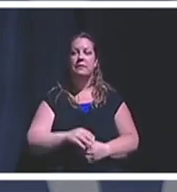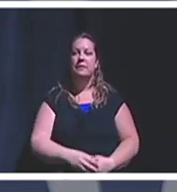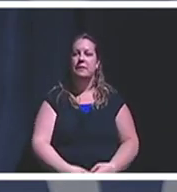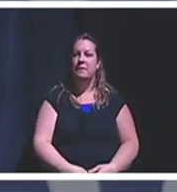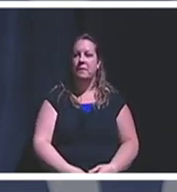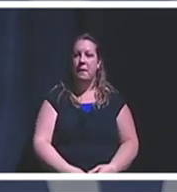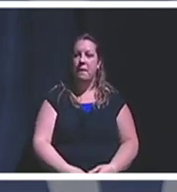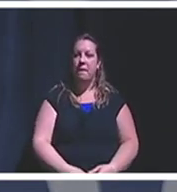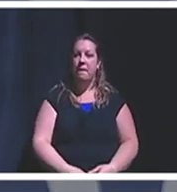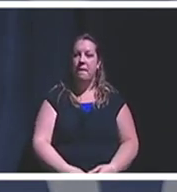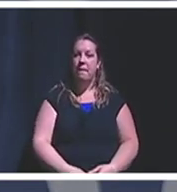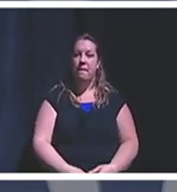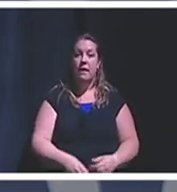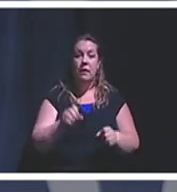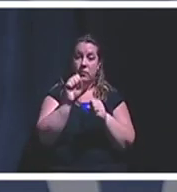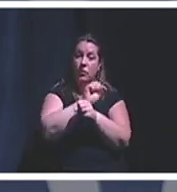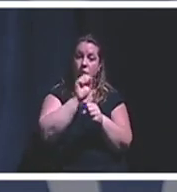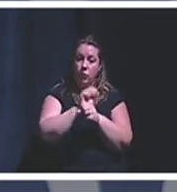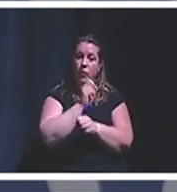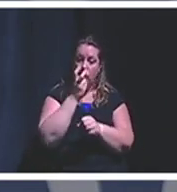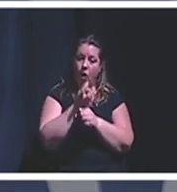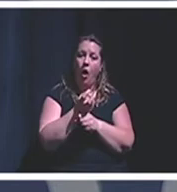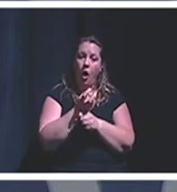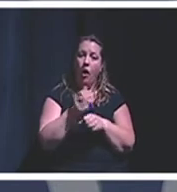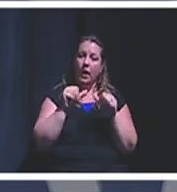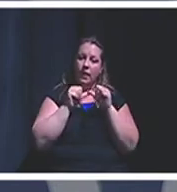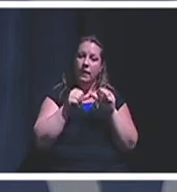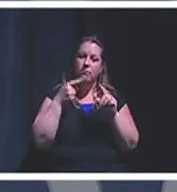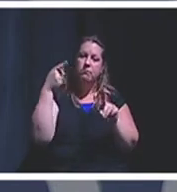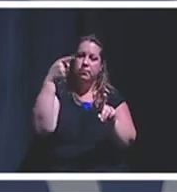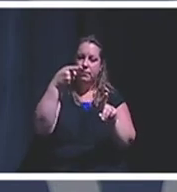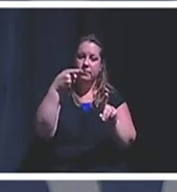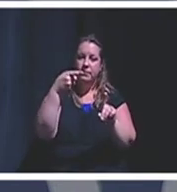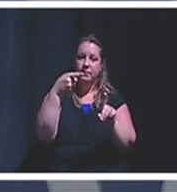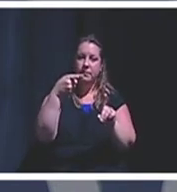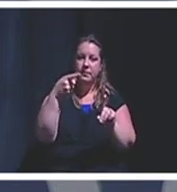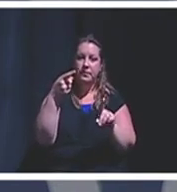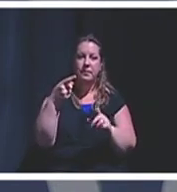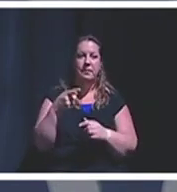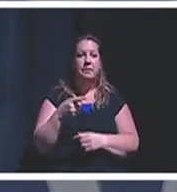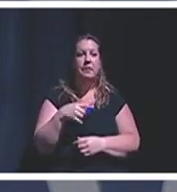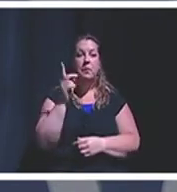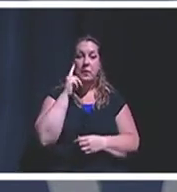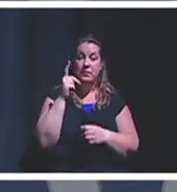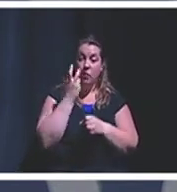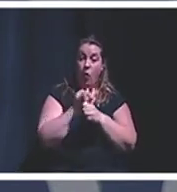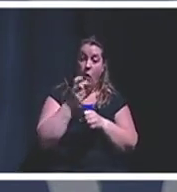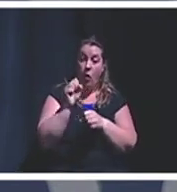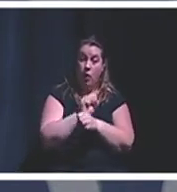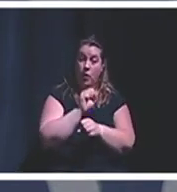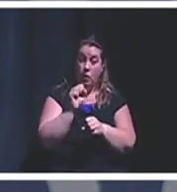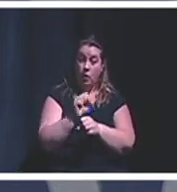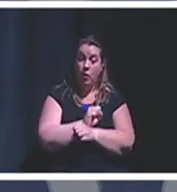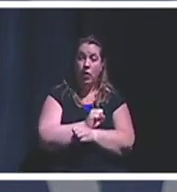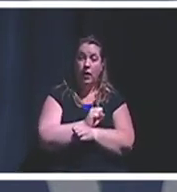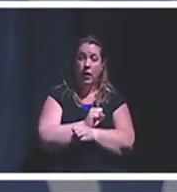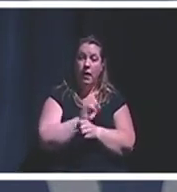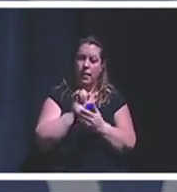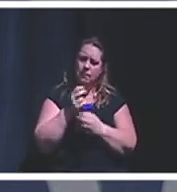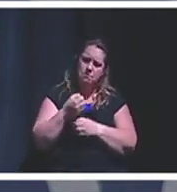Graduates, work hard and keep walking the road, because hard work trumps